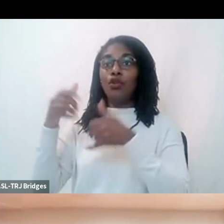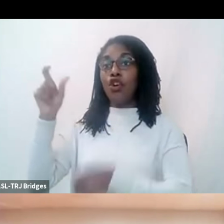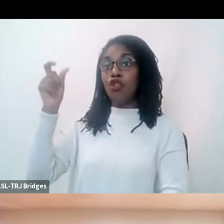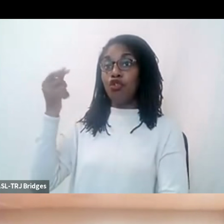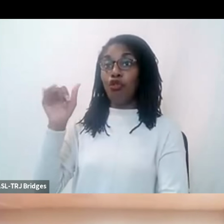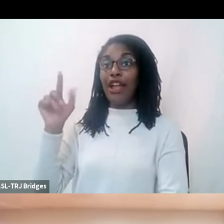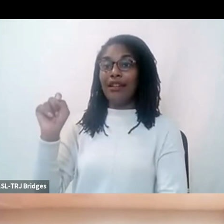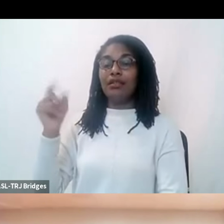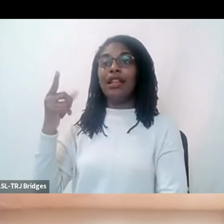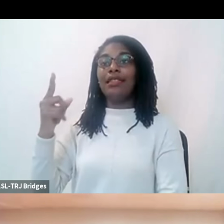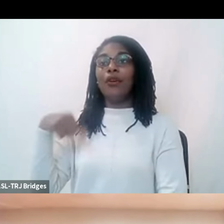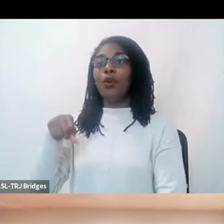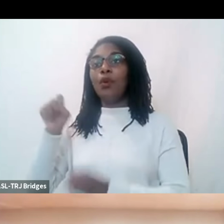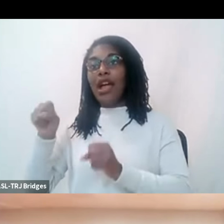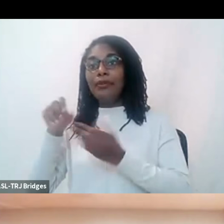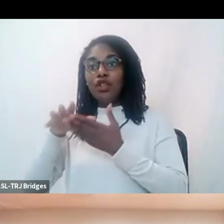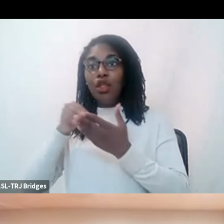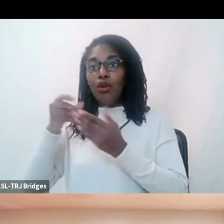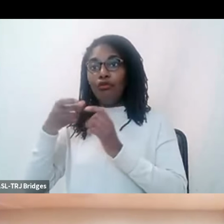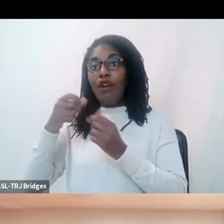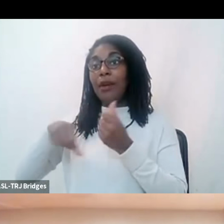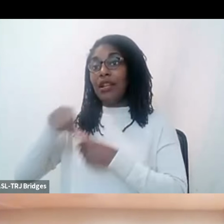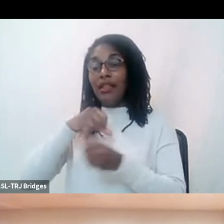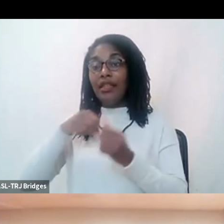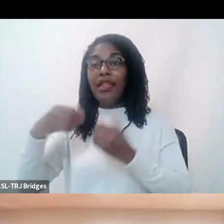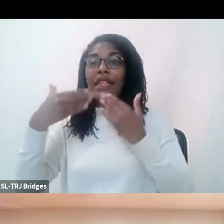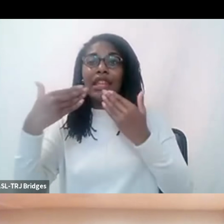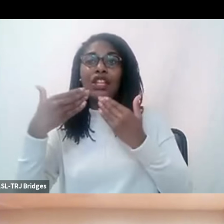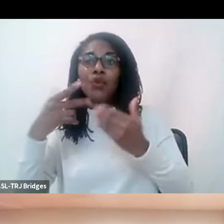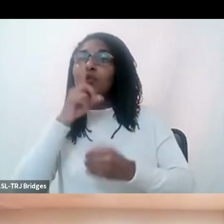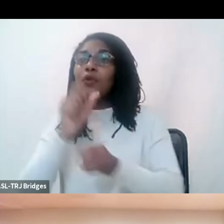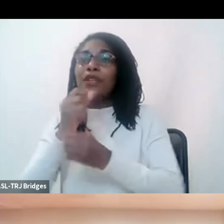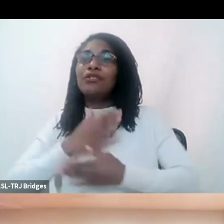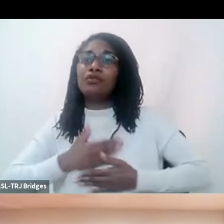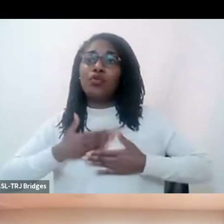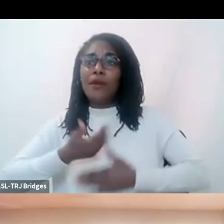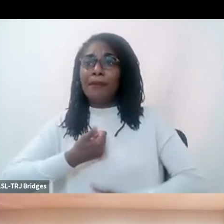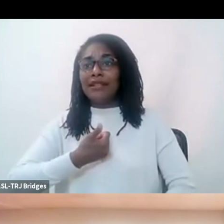to learn from one another. So I just wanna say thank you and I've thoroughly enjoyed my time.